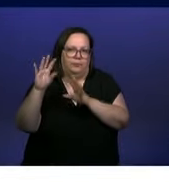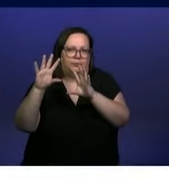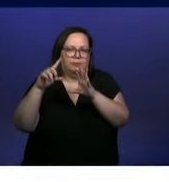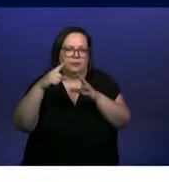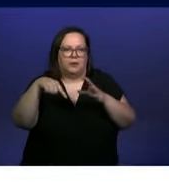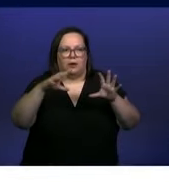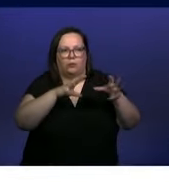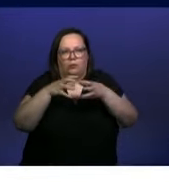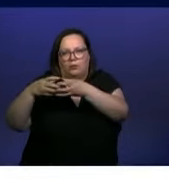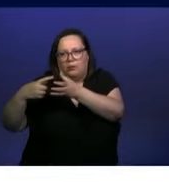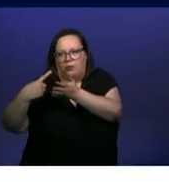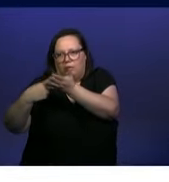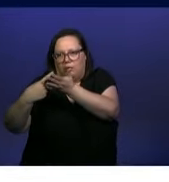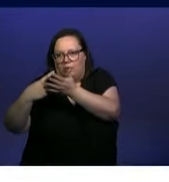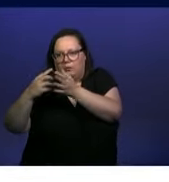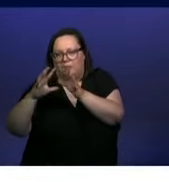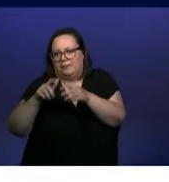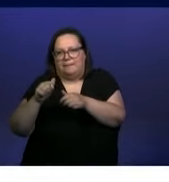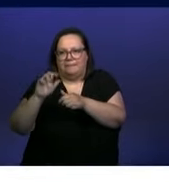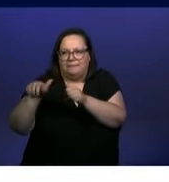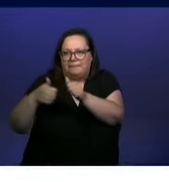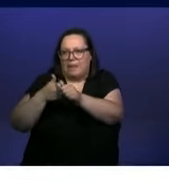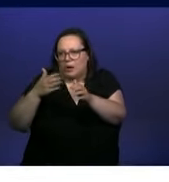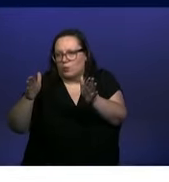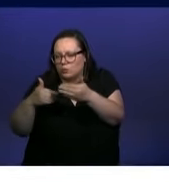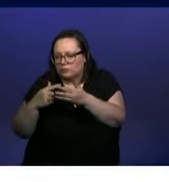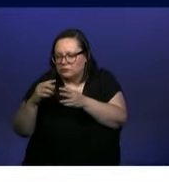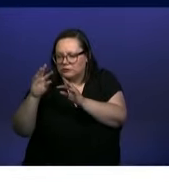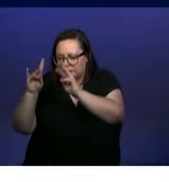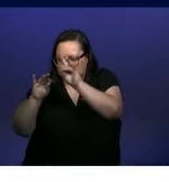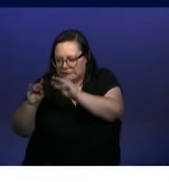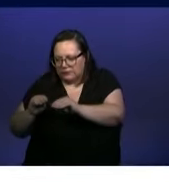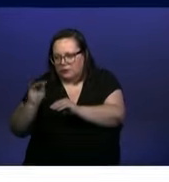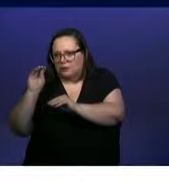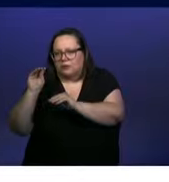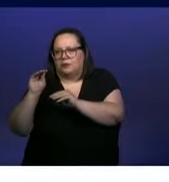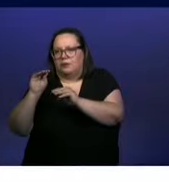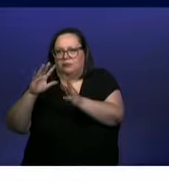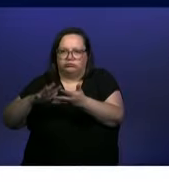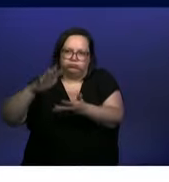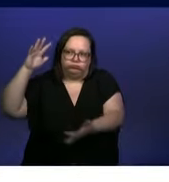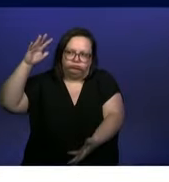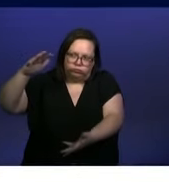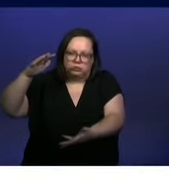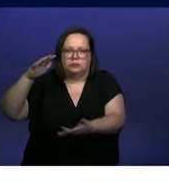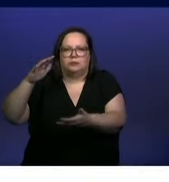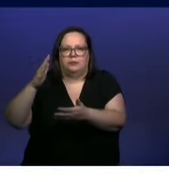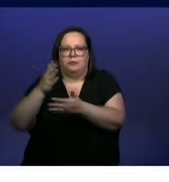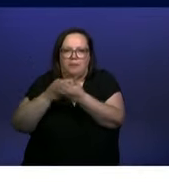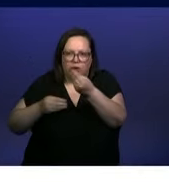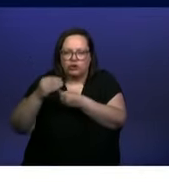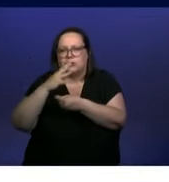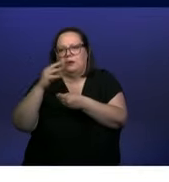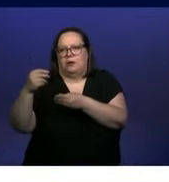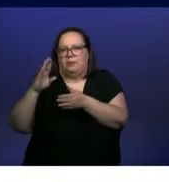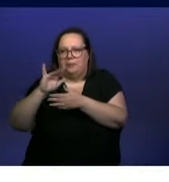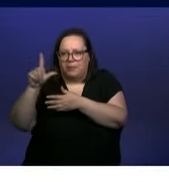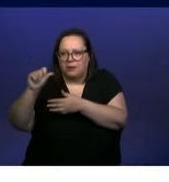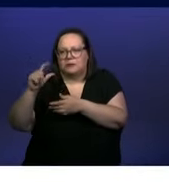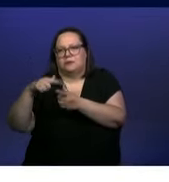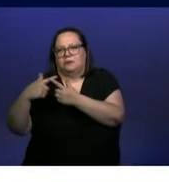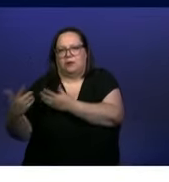together 1,000-page-plus pieces of legislation and budget, and throw it on the desks of members of Congress. I have been